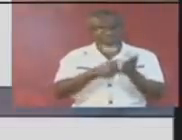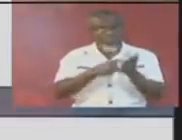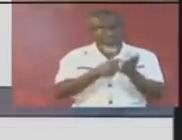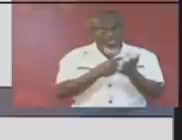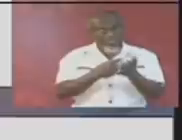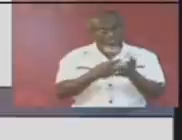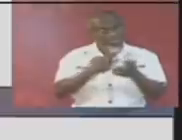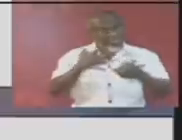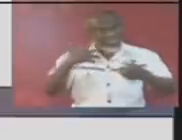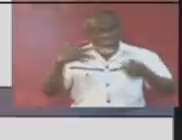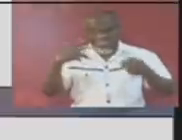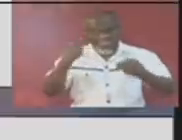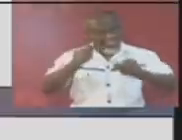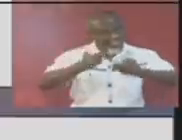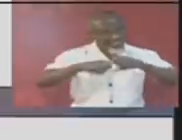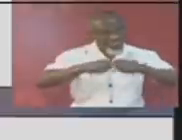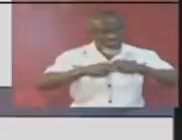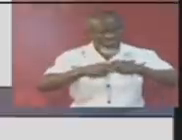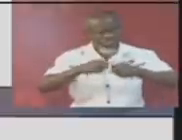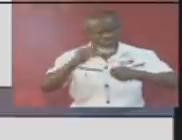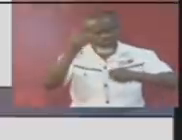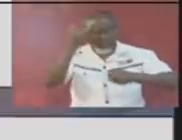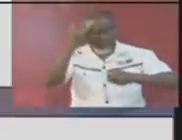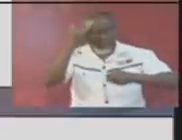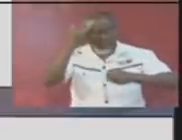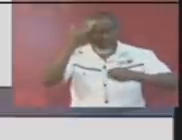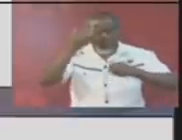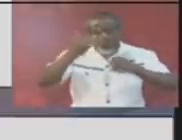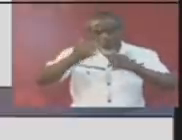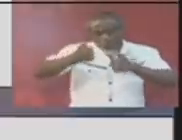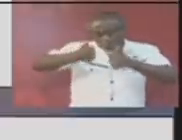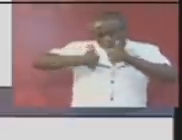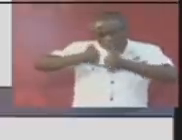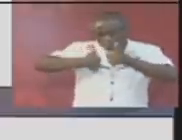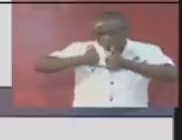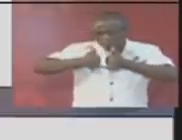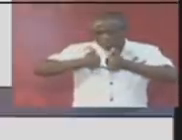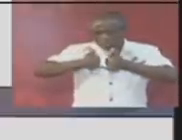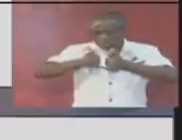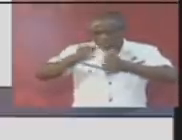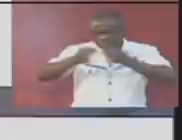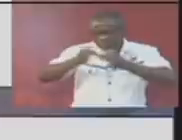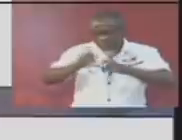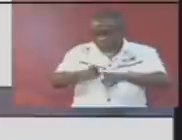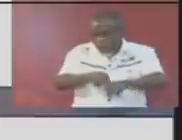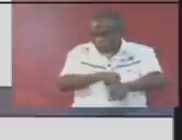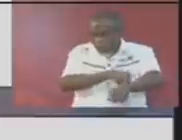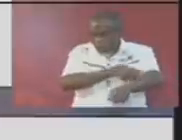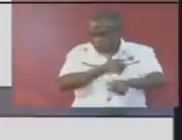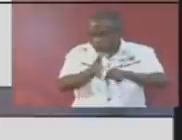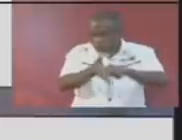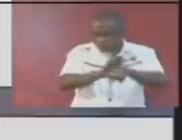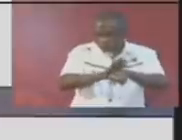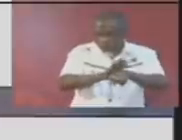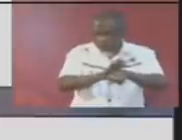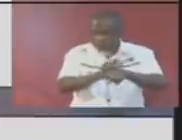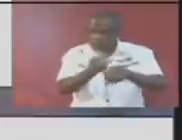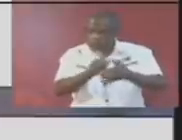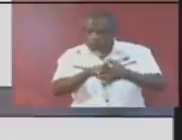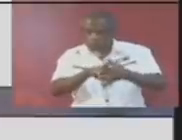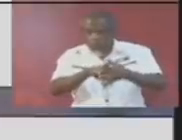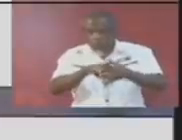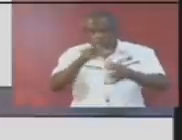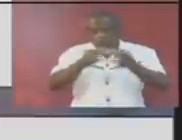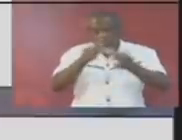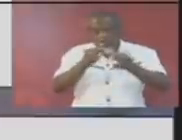differentiate between ongoing symptoms of long COVID and new symptoms of reinfection following COVID-19